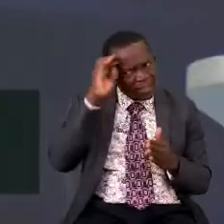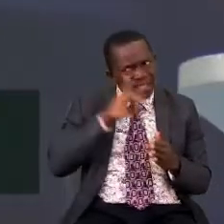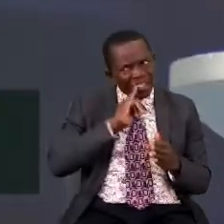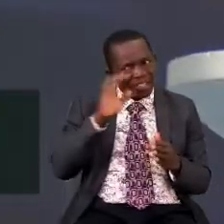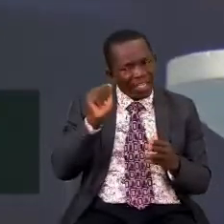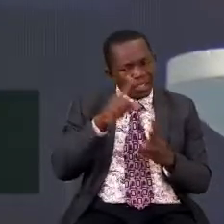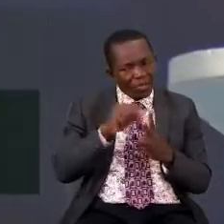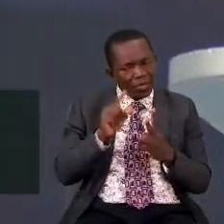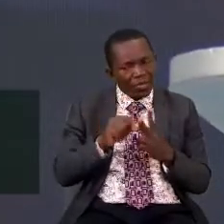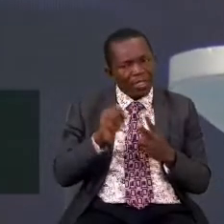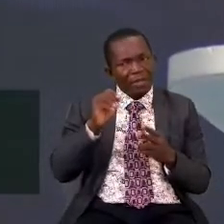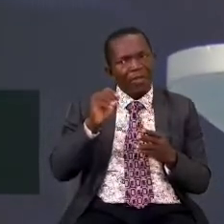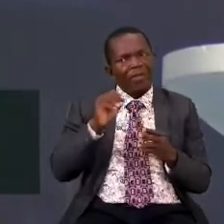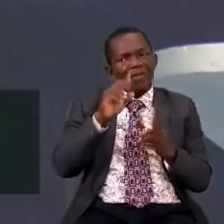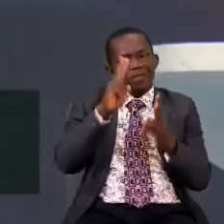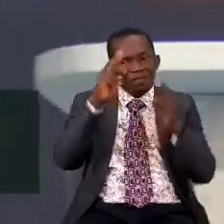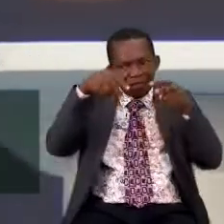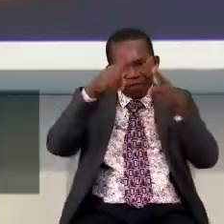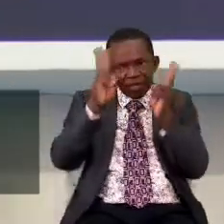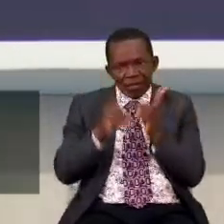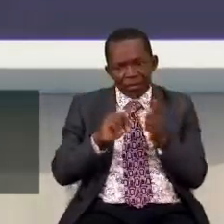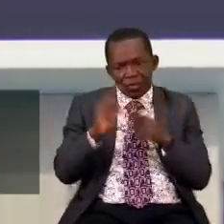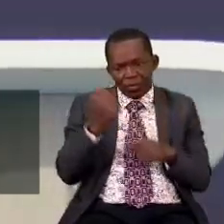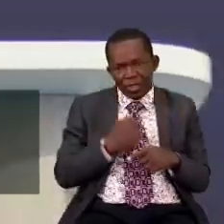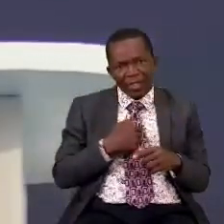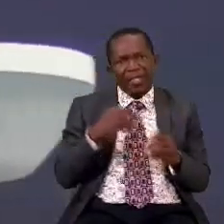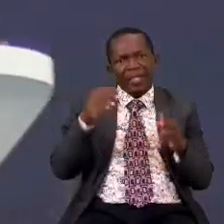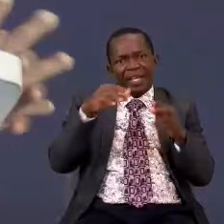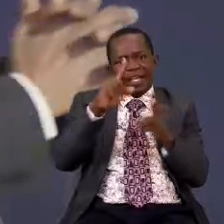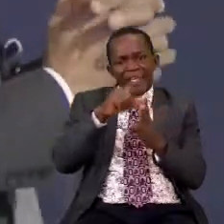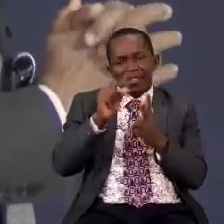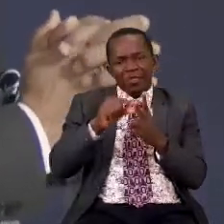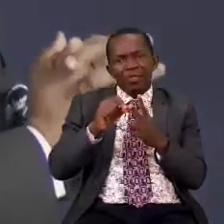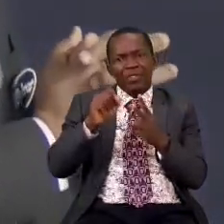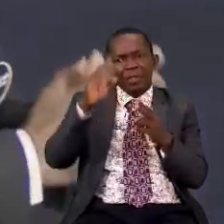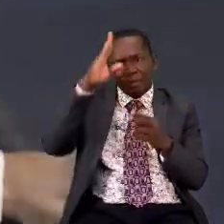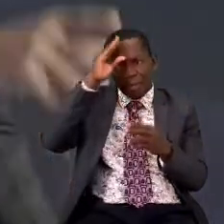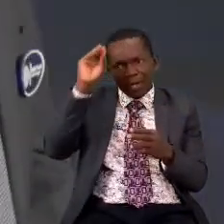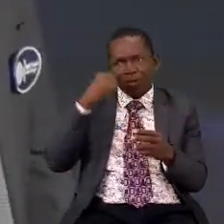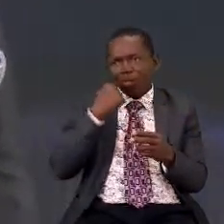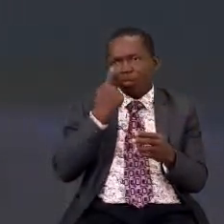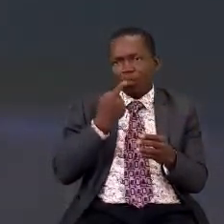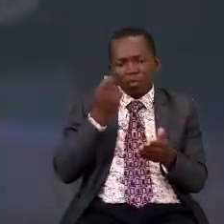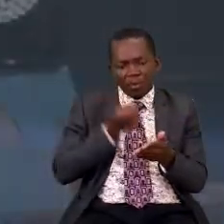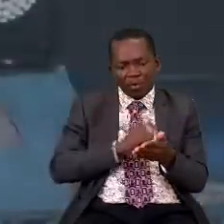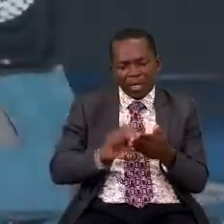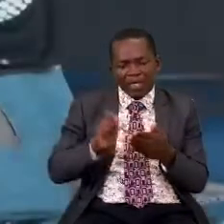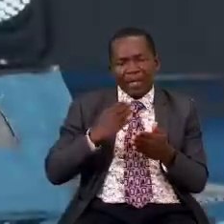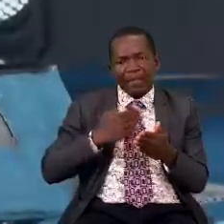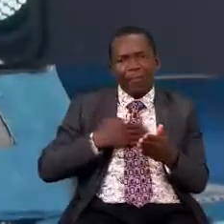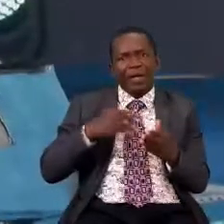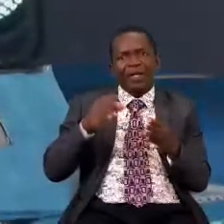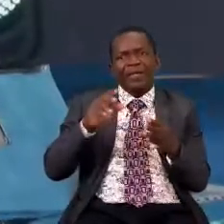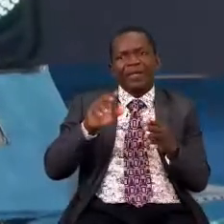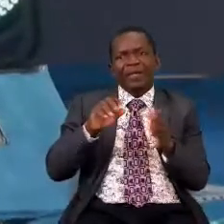14, Hebrews included, 14 out of the 27 books of the New Testament. It's a chosen